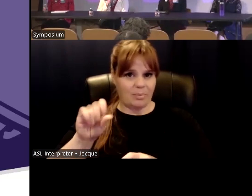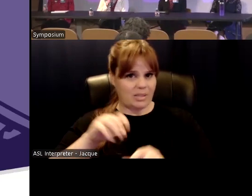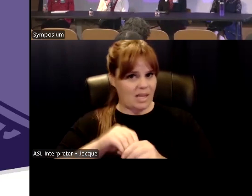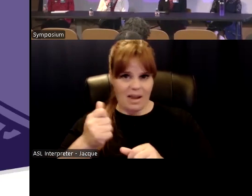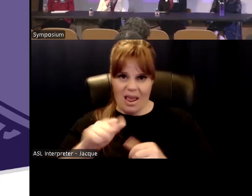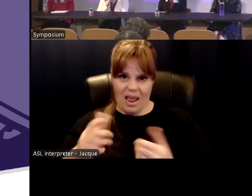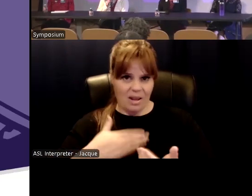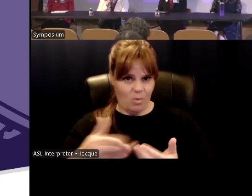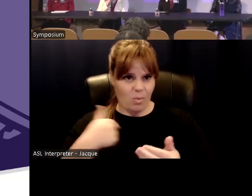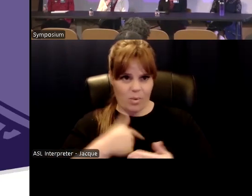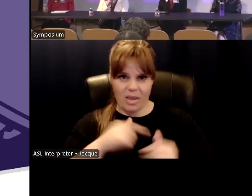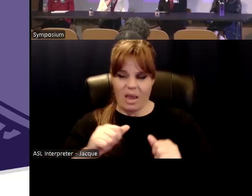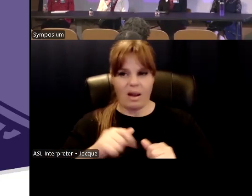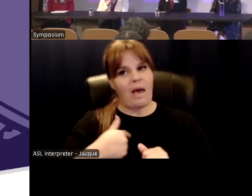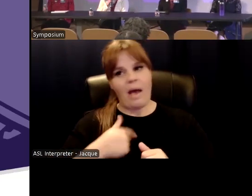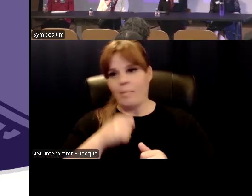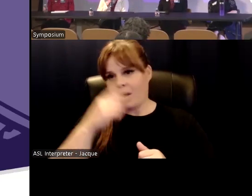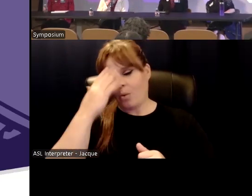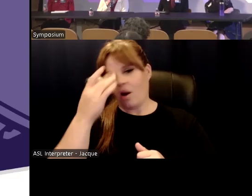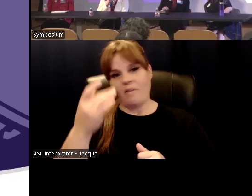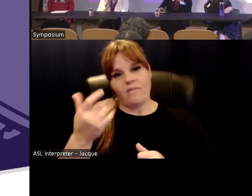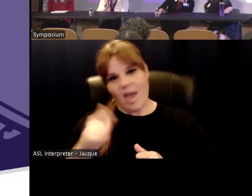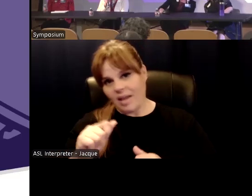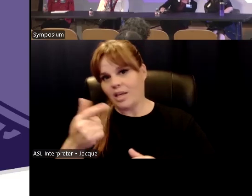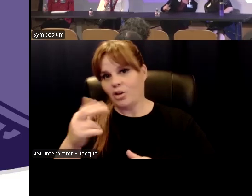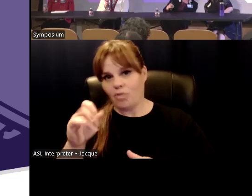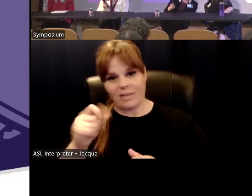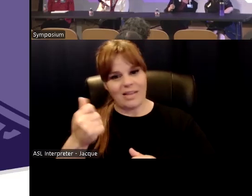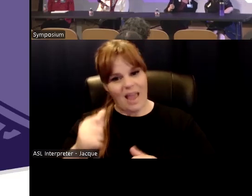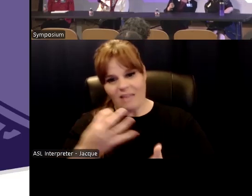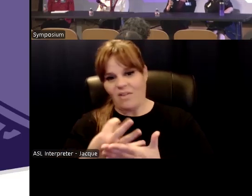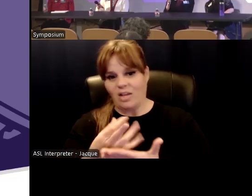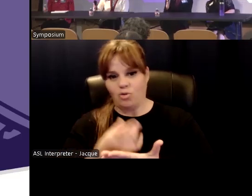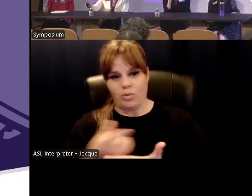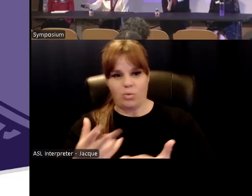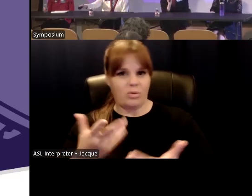not aware of any grants or extra financial resources that are out there.